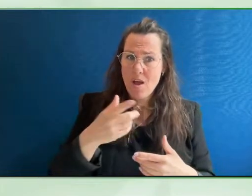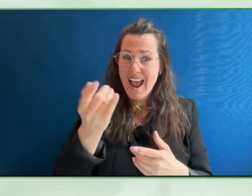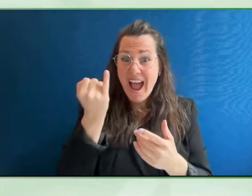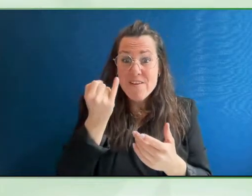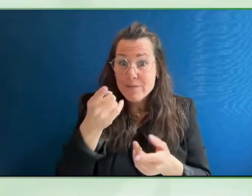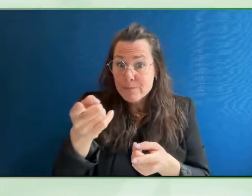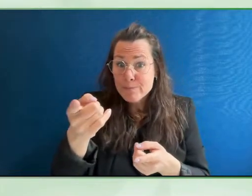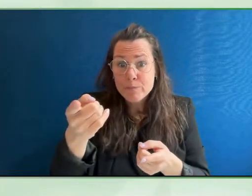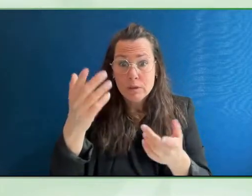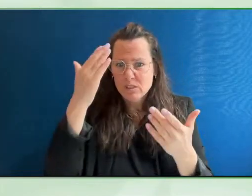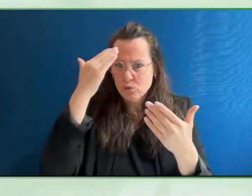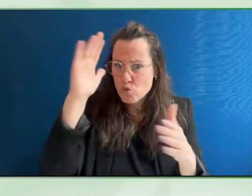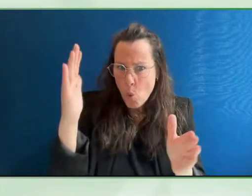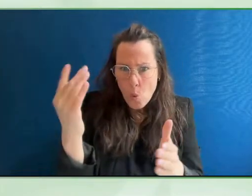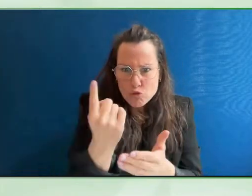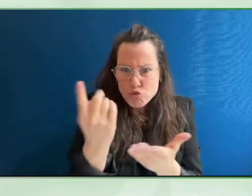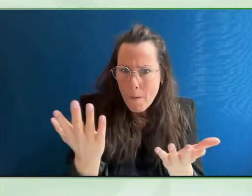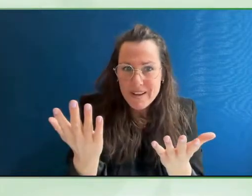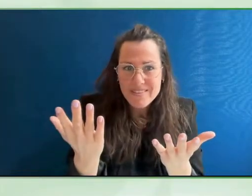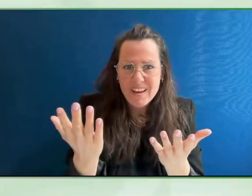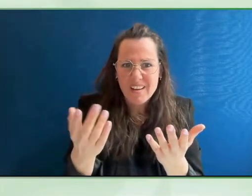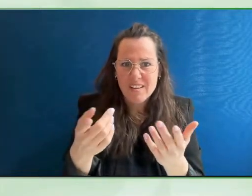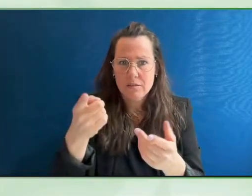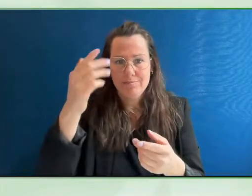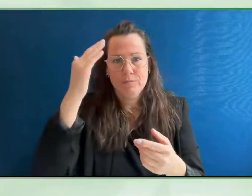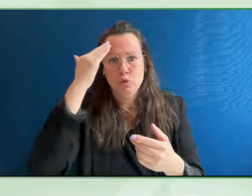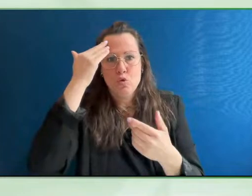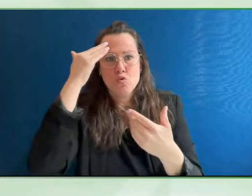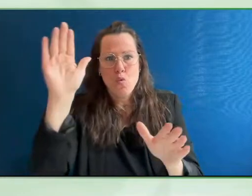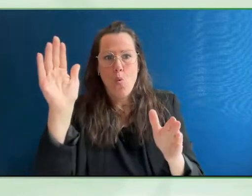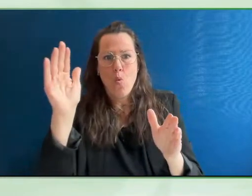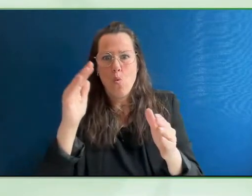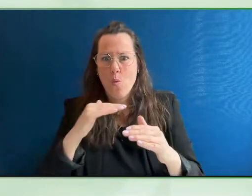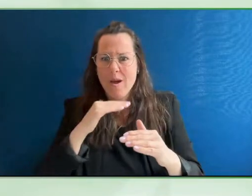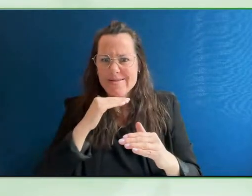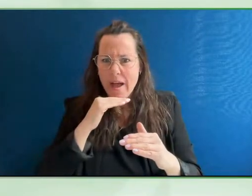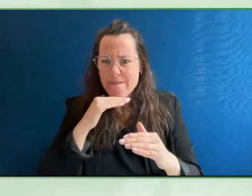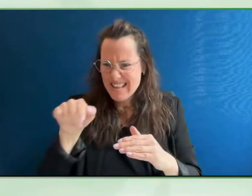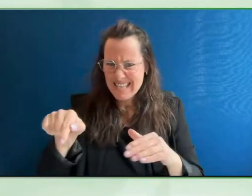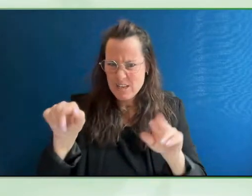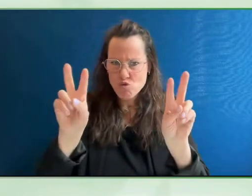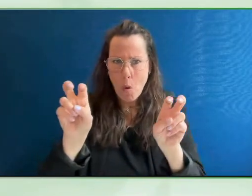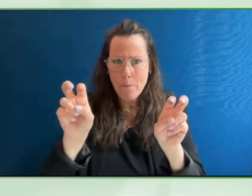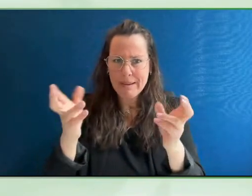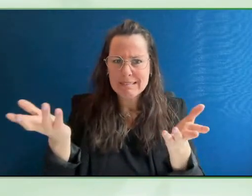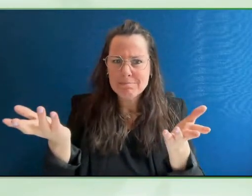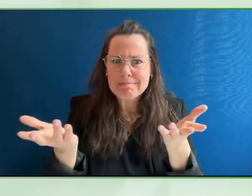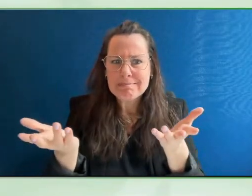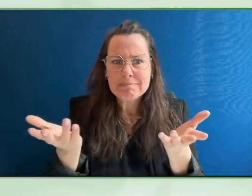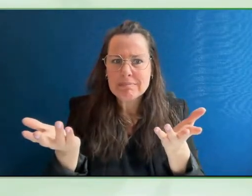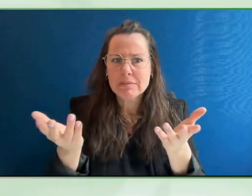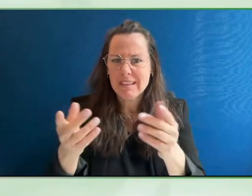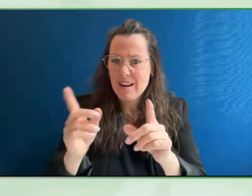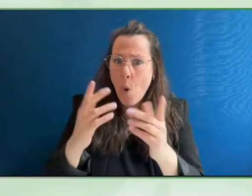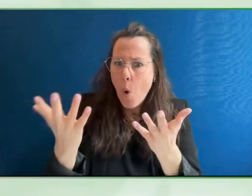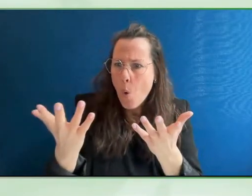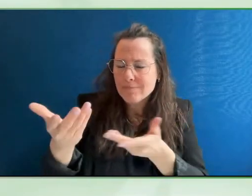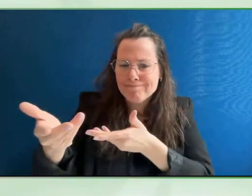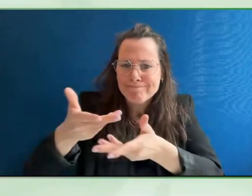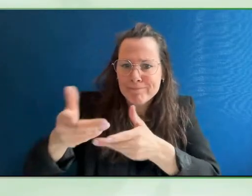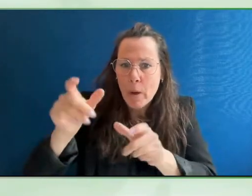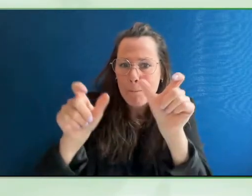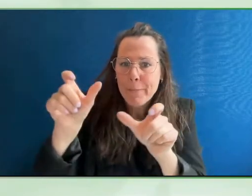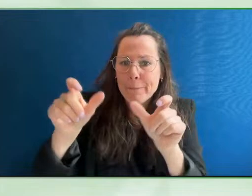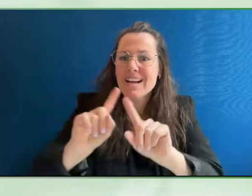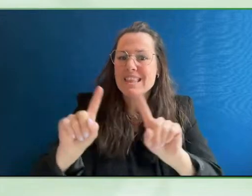inability or unfamiliarity to approach them, and really film creates that switch where people